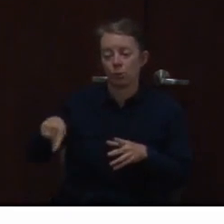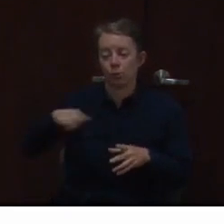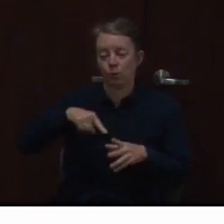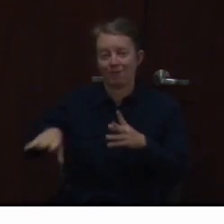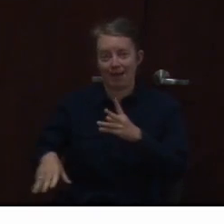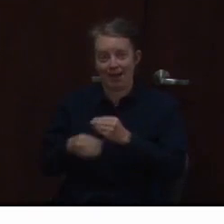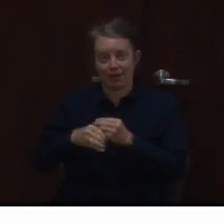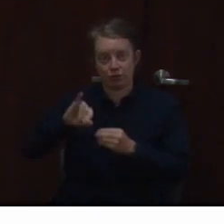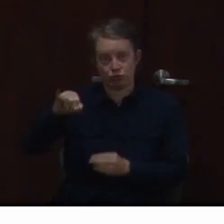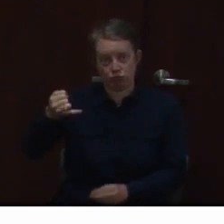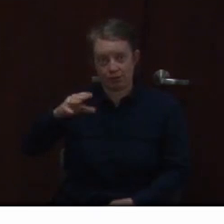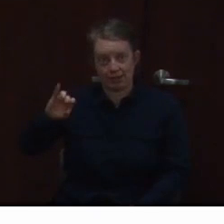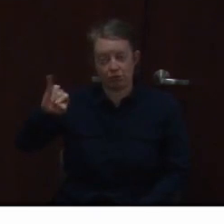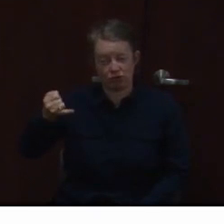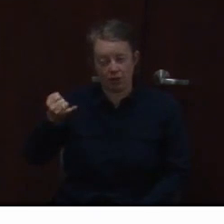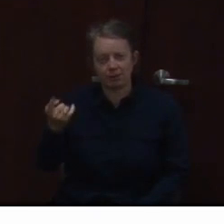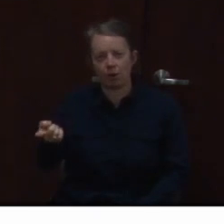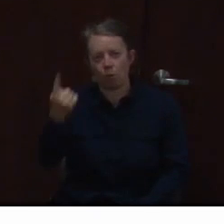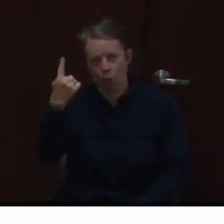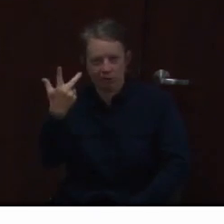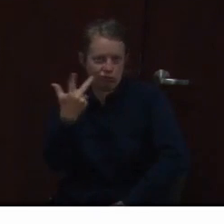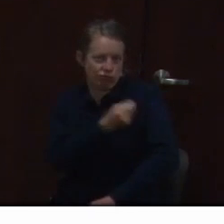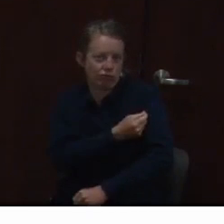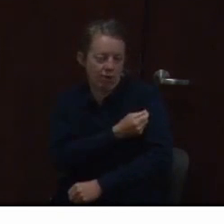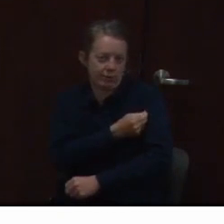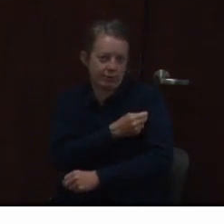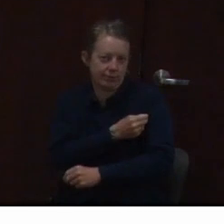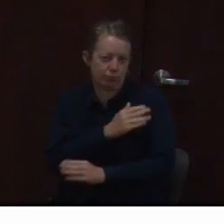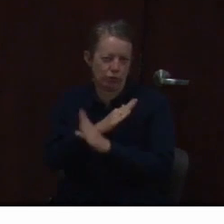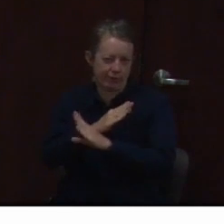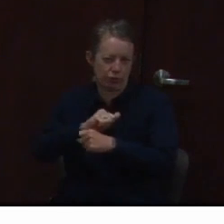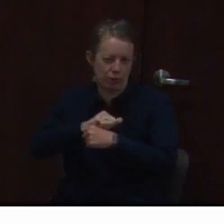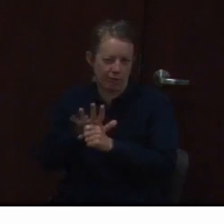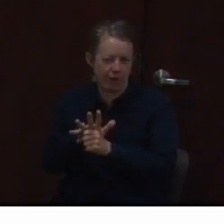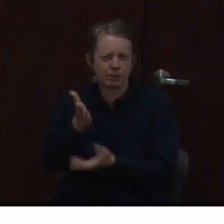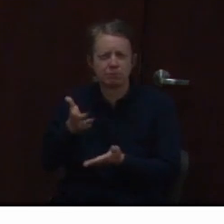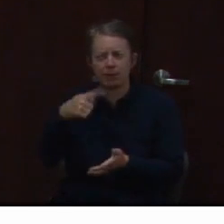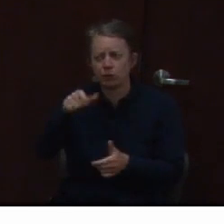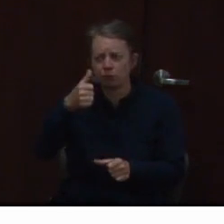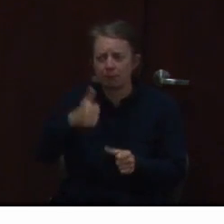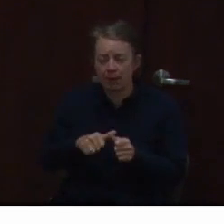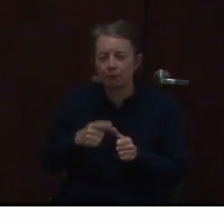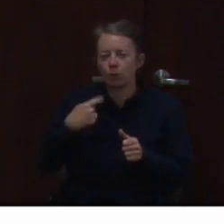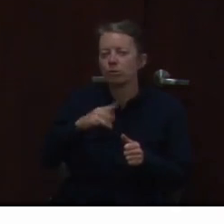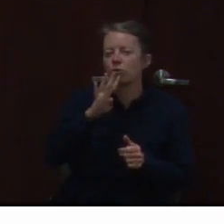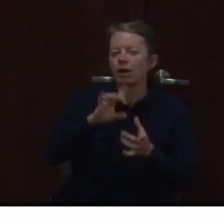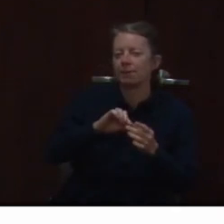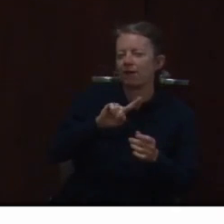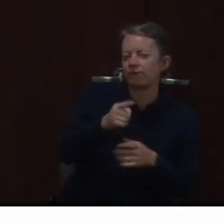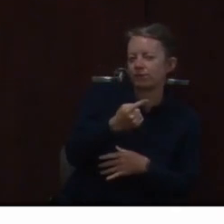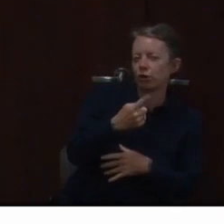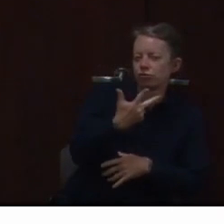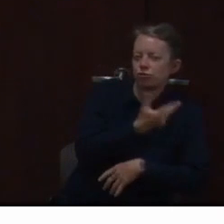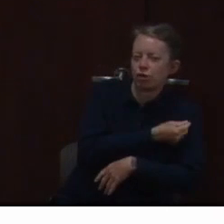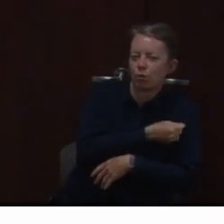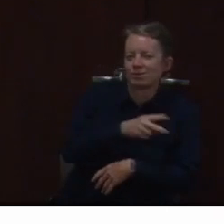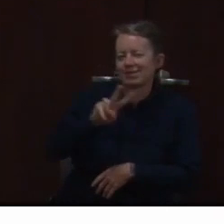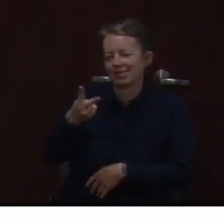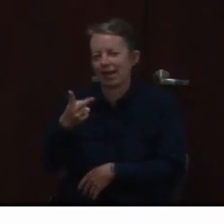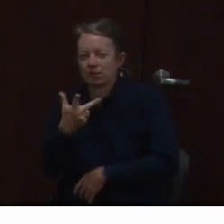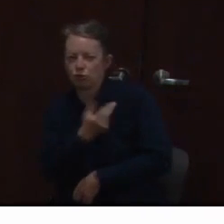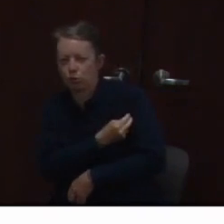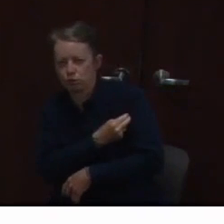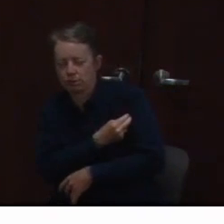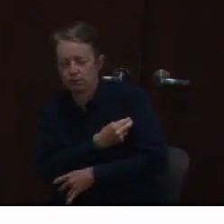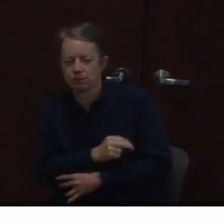Johnson & Johnson 1-dose vaccine. You might have remembered that it was first dose and second dose is the way we talked about it. Now